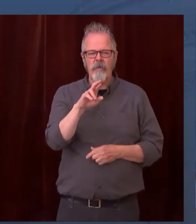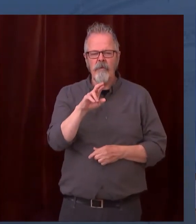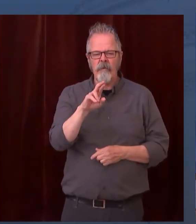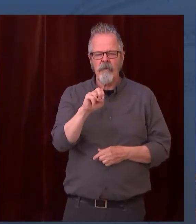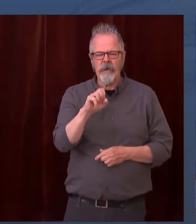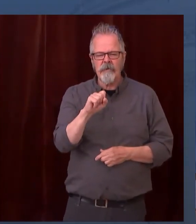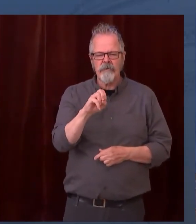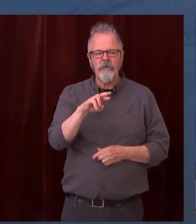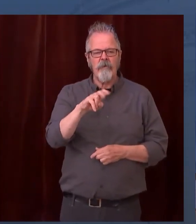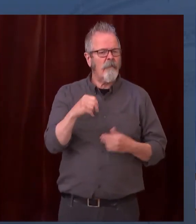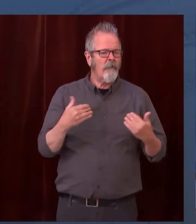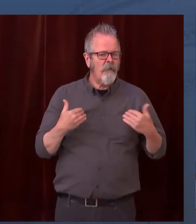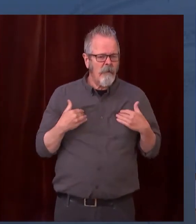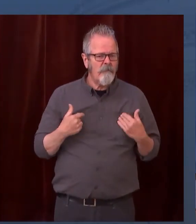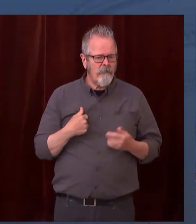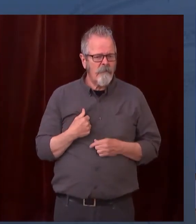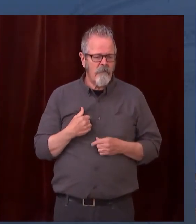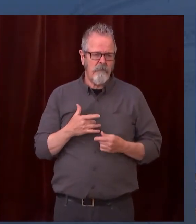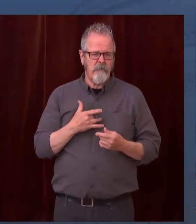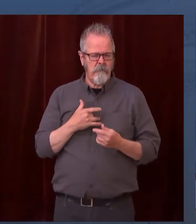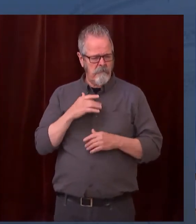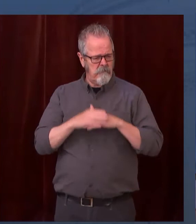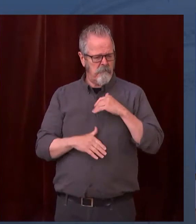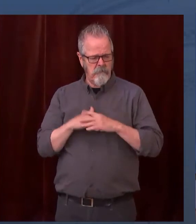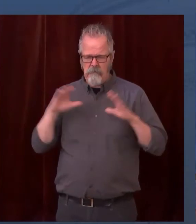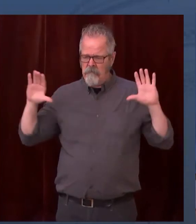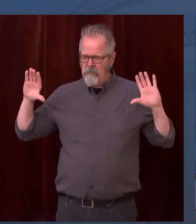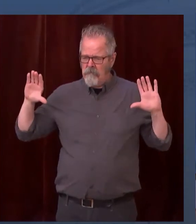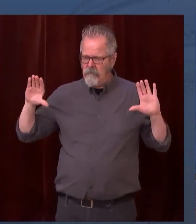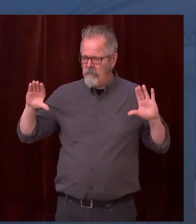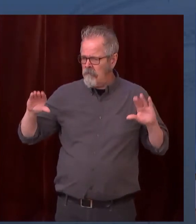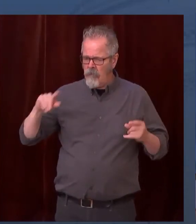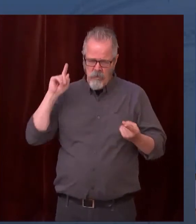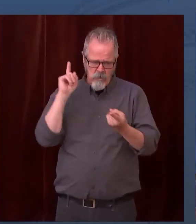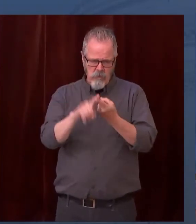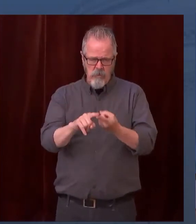Would you like to ask a follow-up? No, thank you. Great.